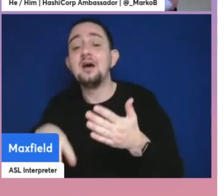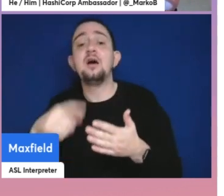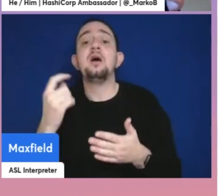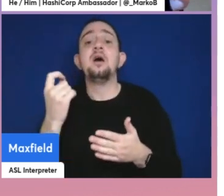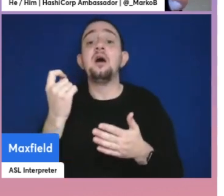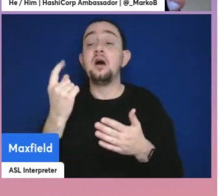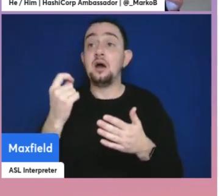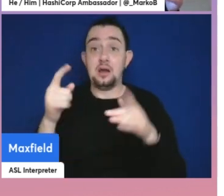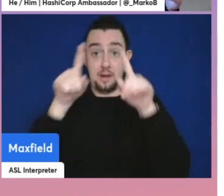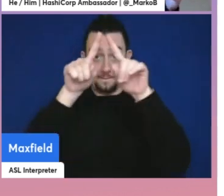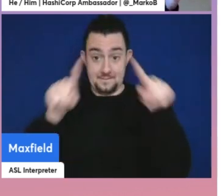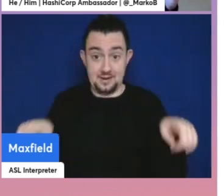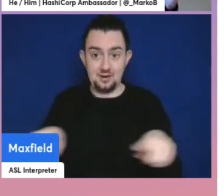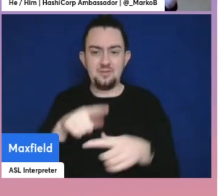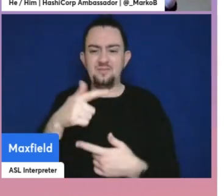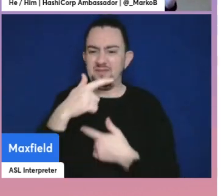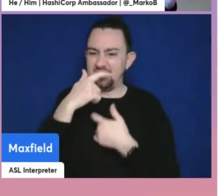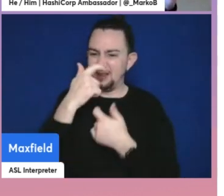relationship where,